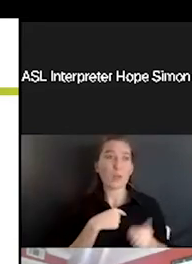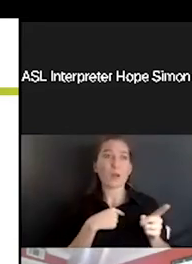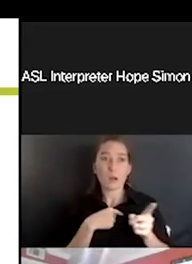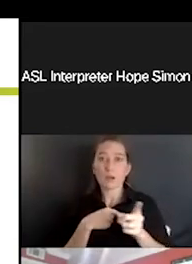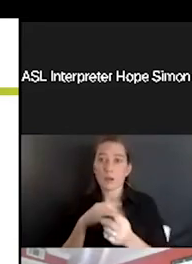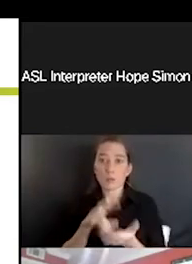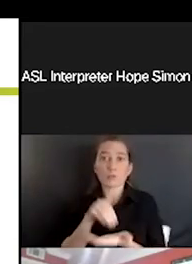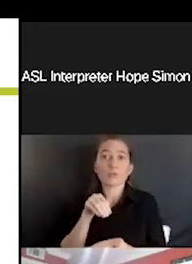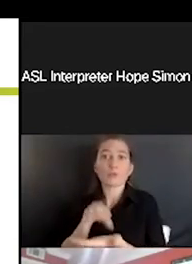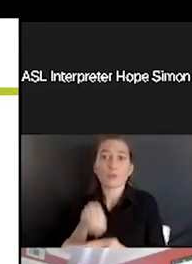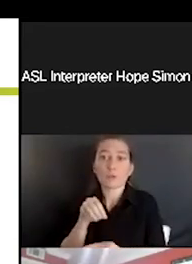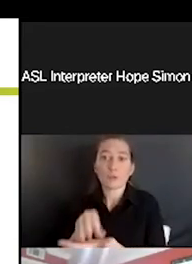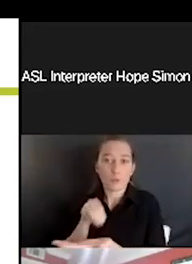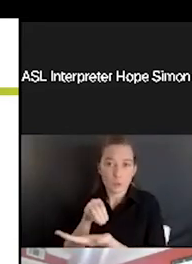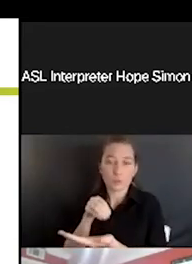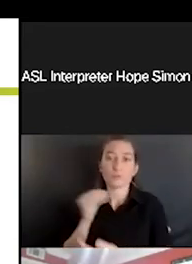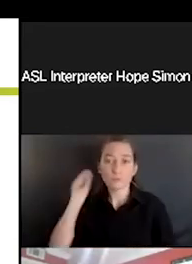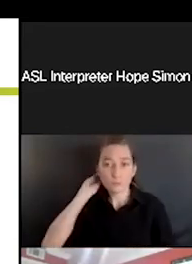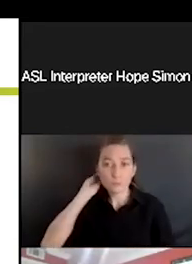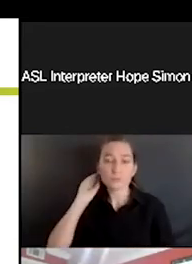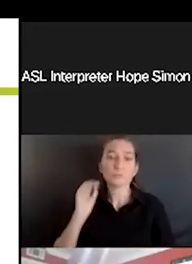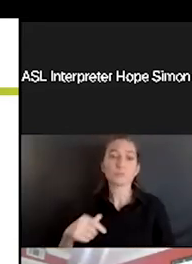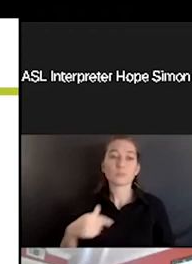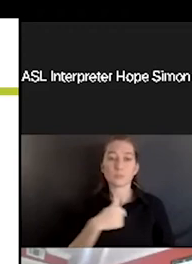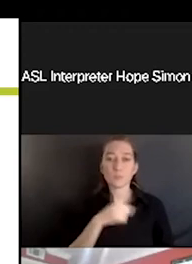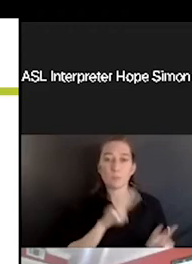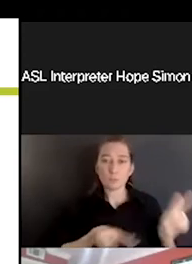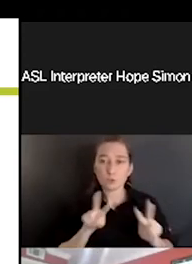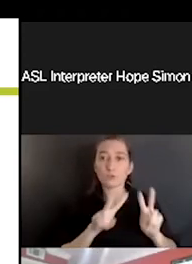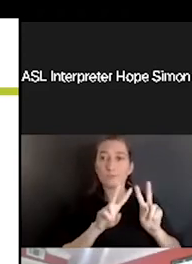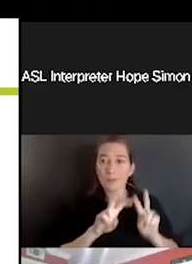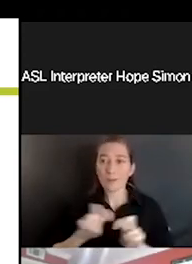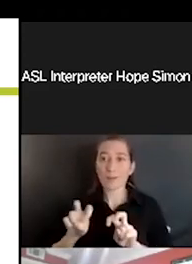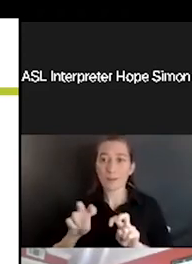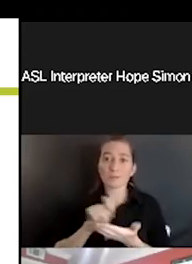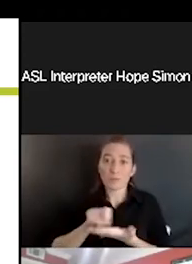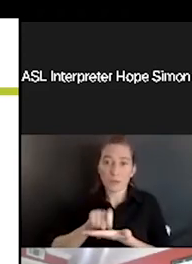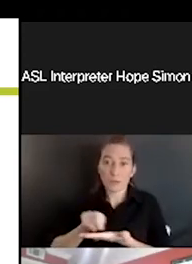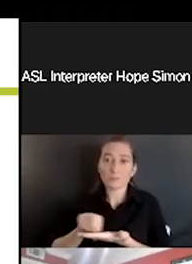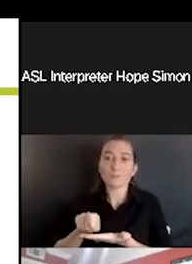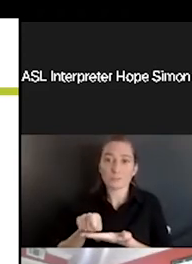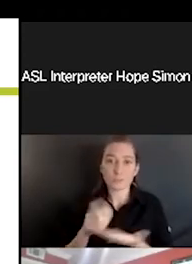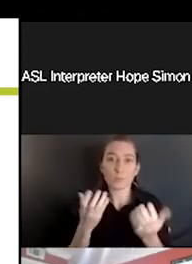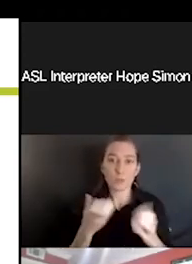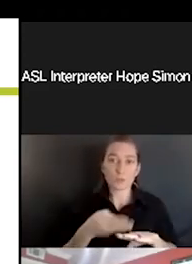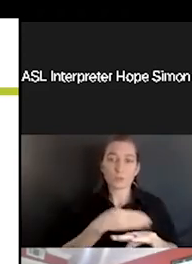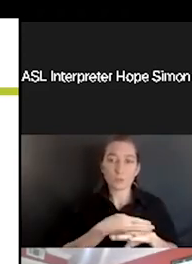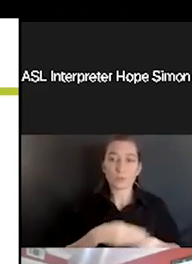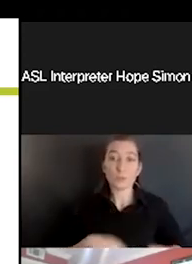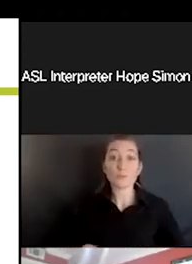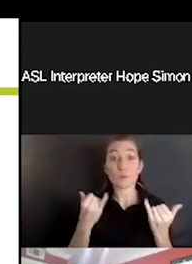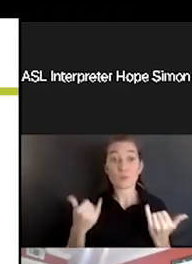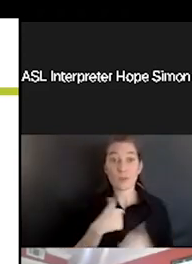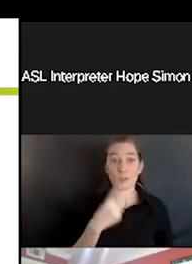codes together. And what our observations have shown us is that there's what we call vulnerable building types. We actually